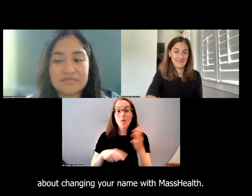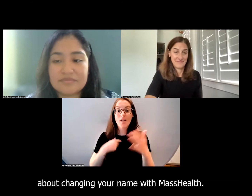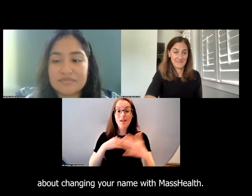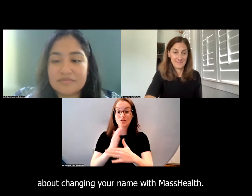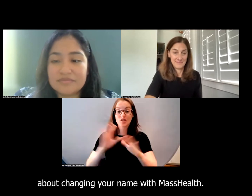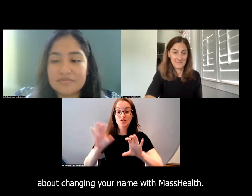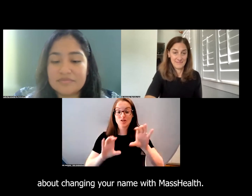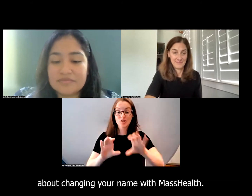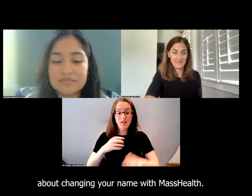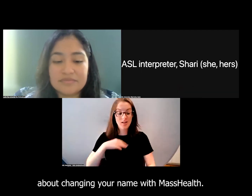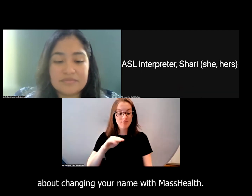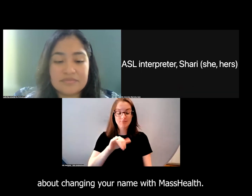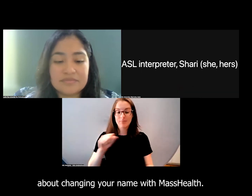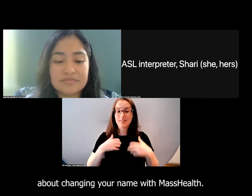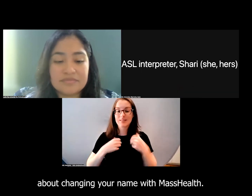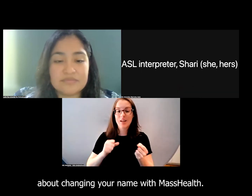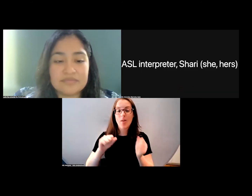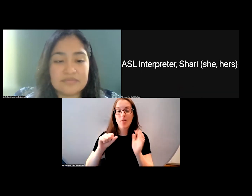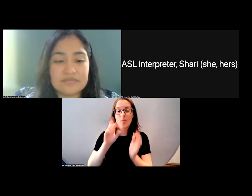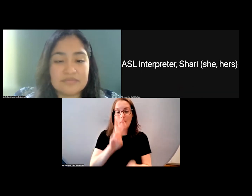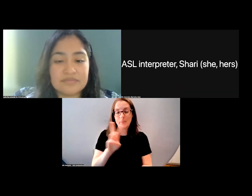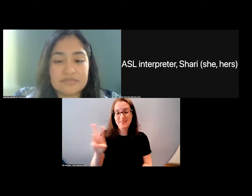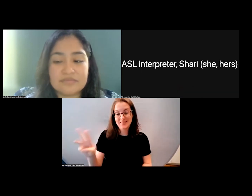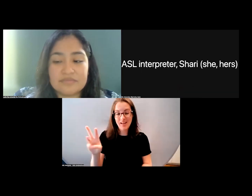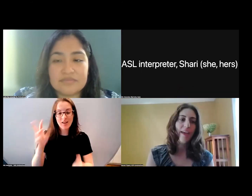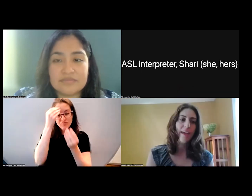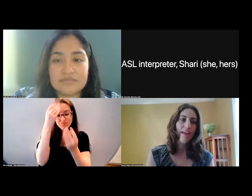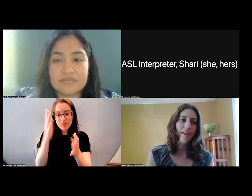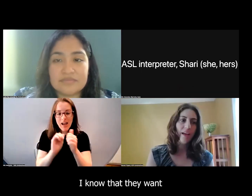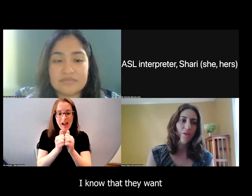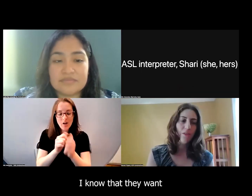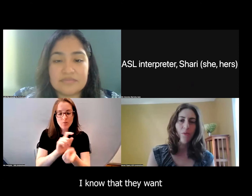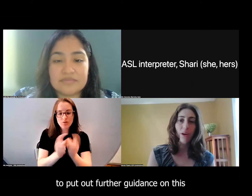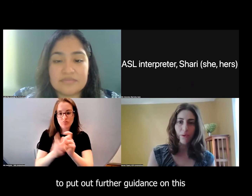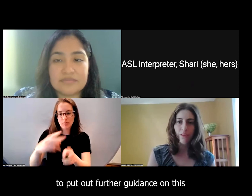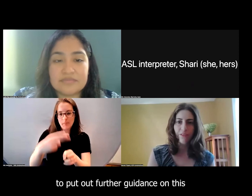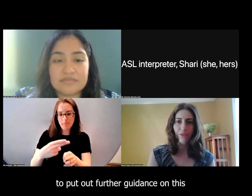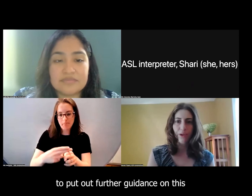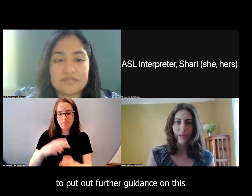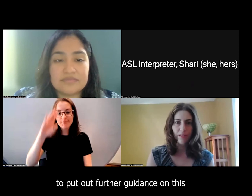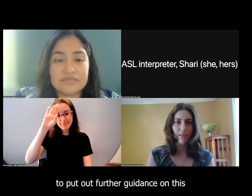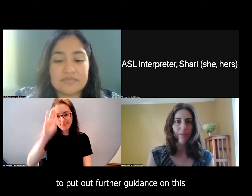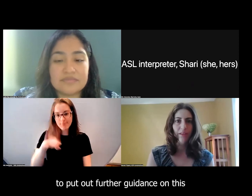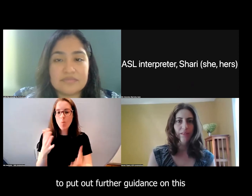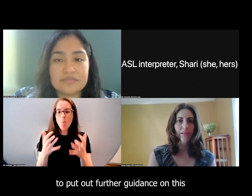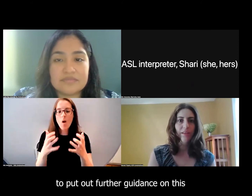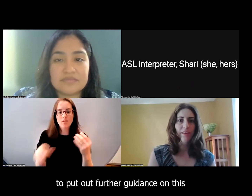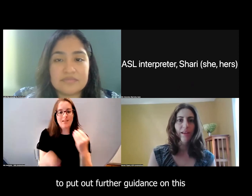about changing your name with Mass Health. I